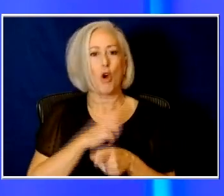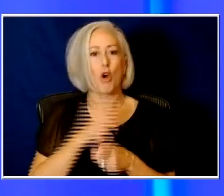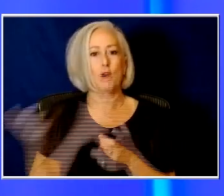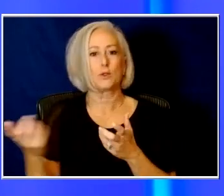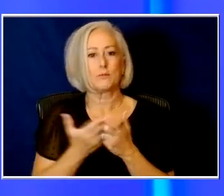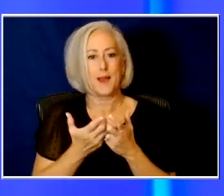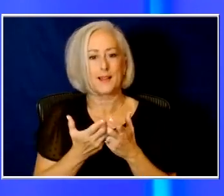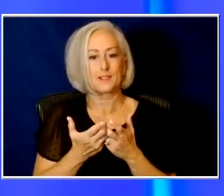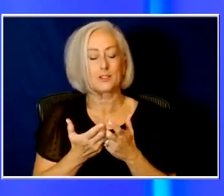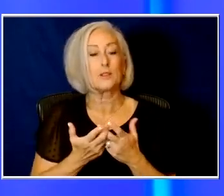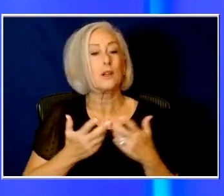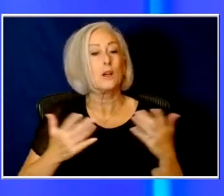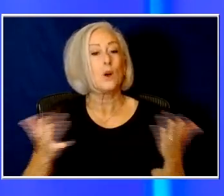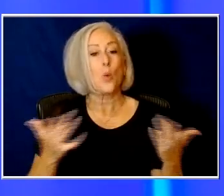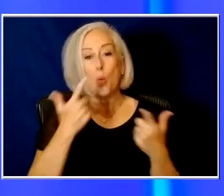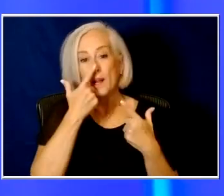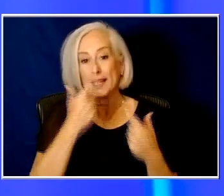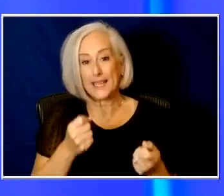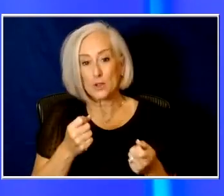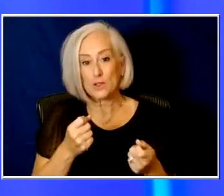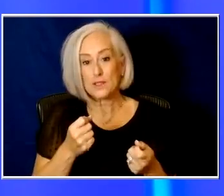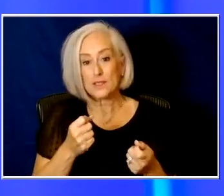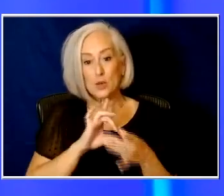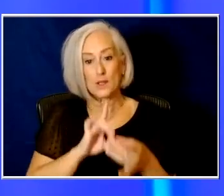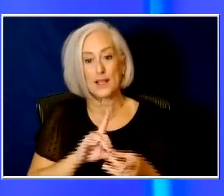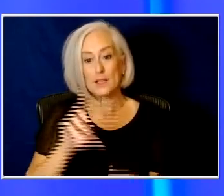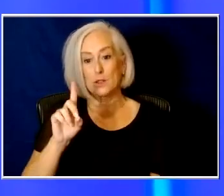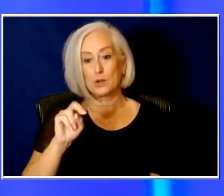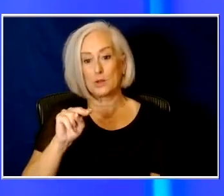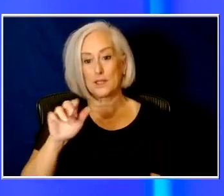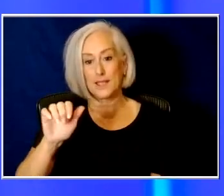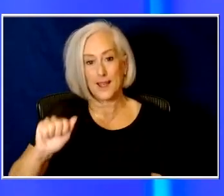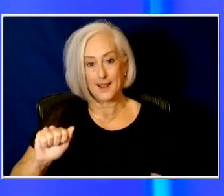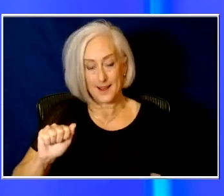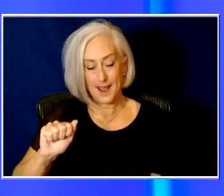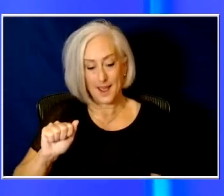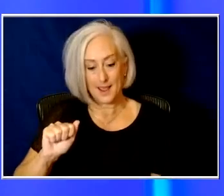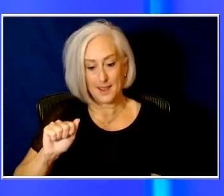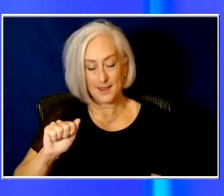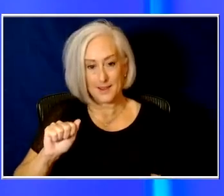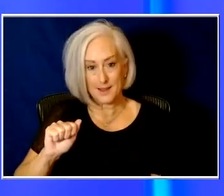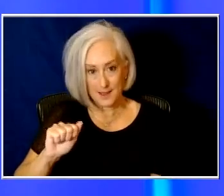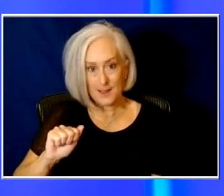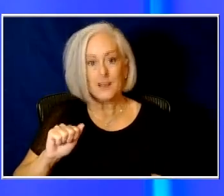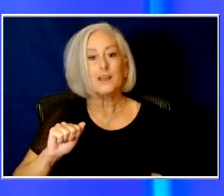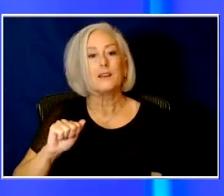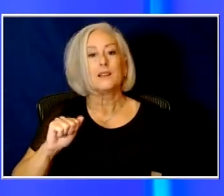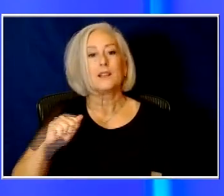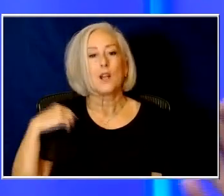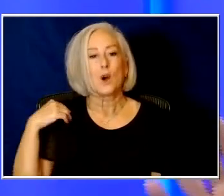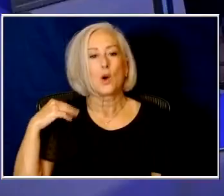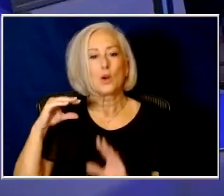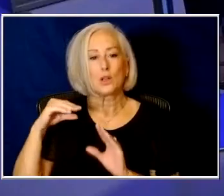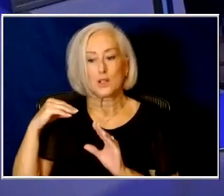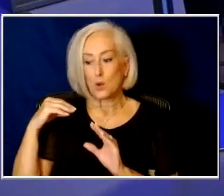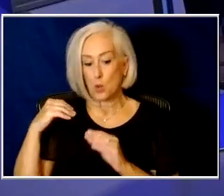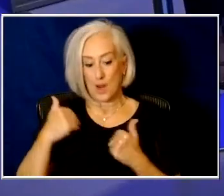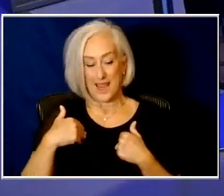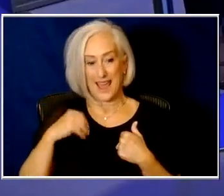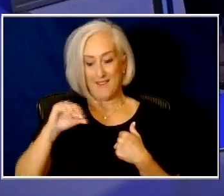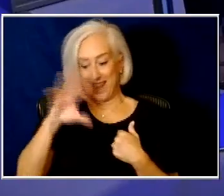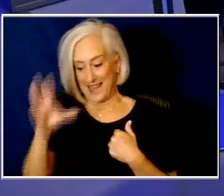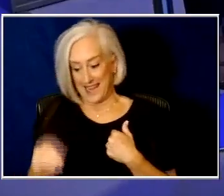thing in the DNA-wise is how genetics works. I mean, here we have a Asian or Oriental. You got a guy